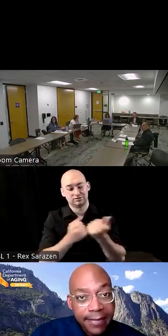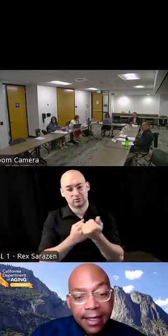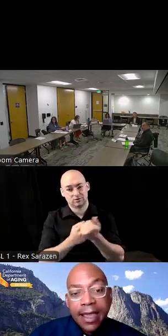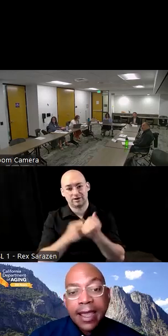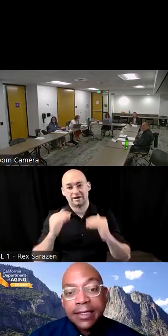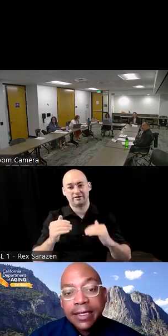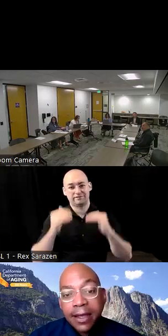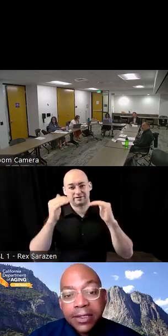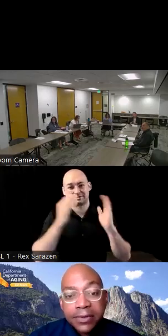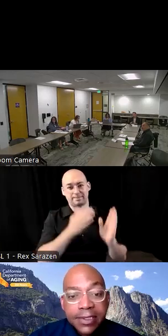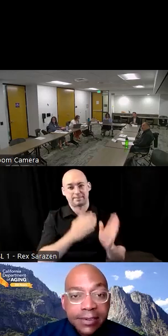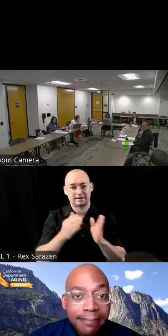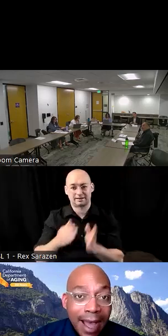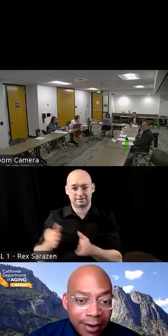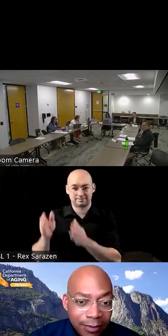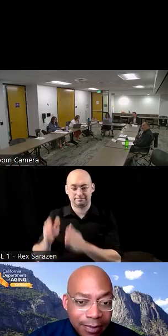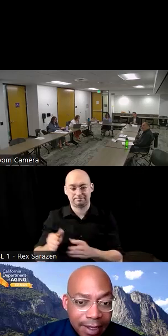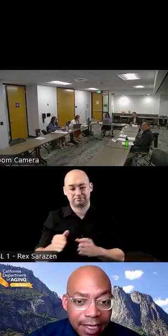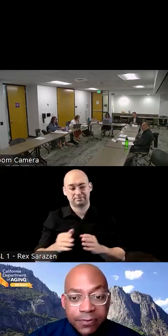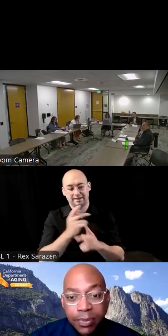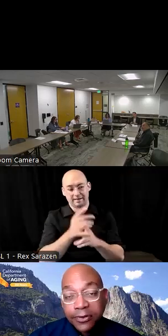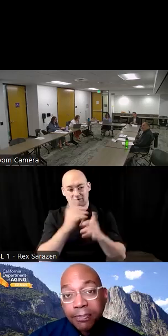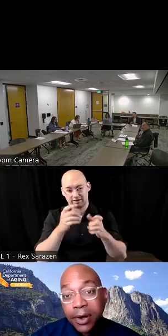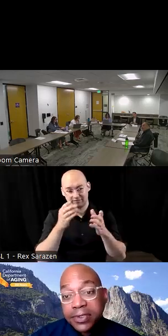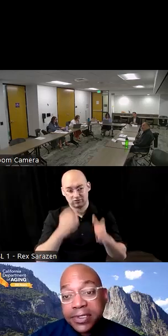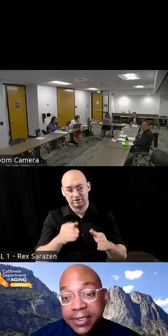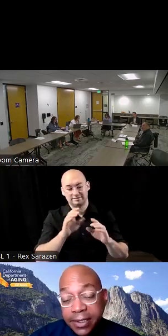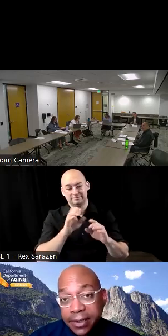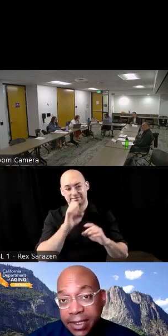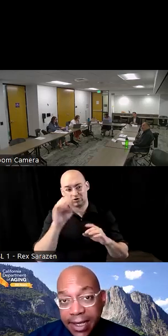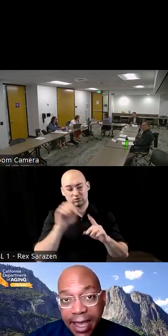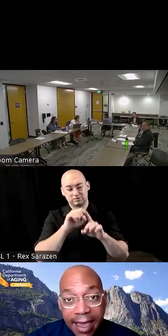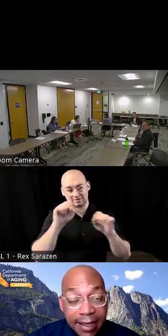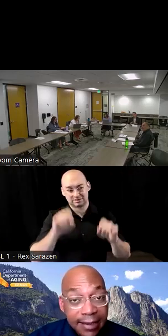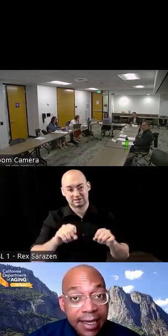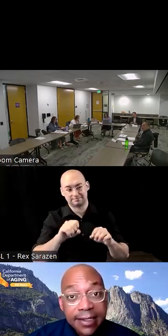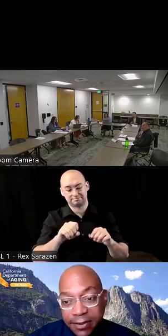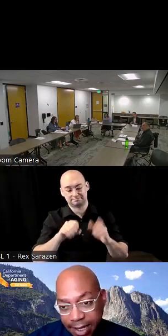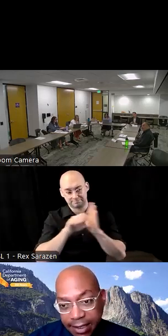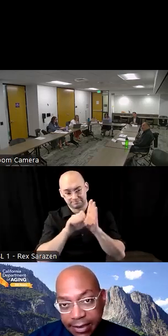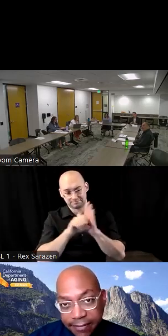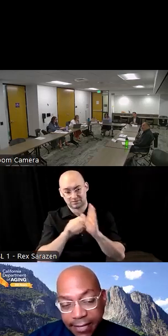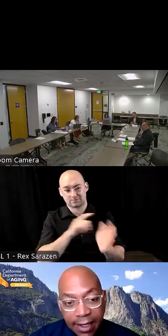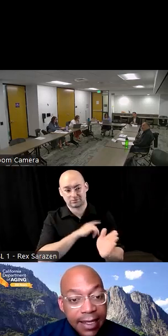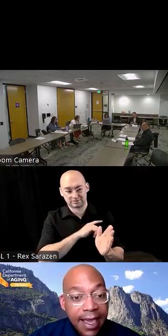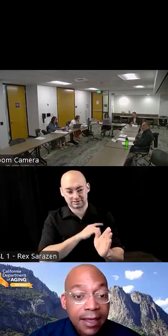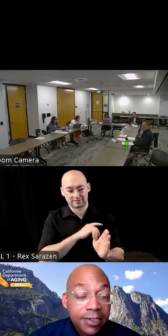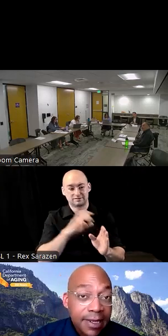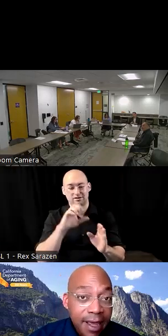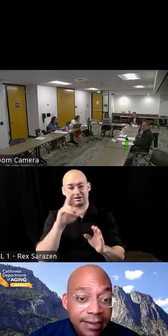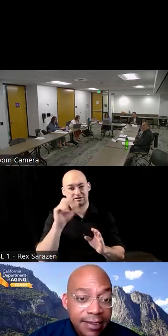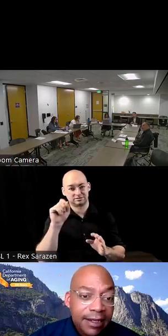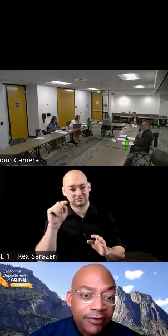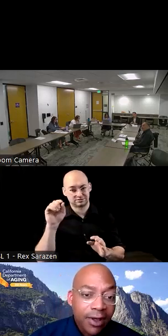planning. And the care ecosystem model is both person-centered and customized.